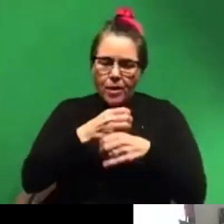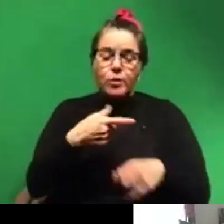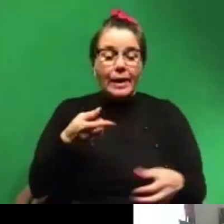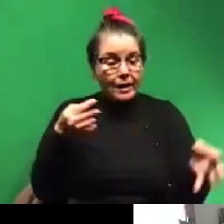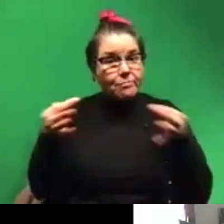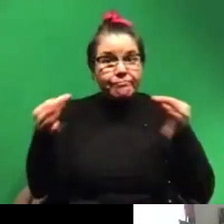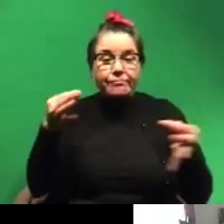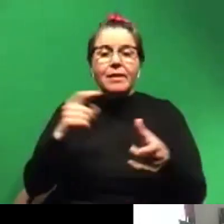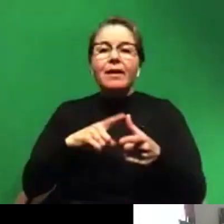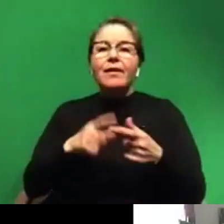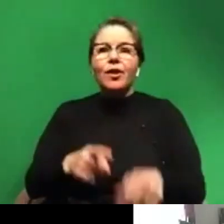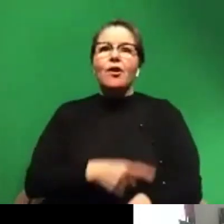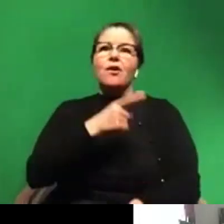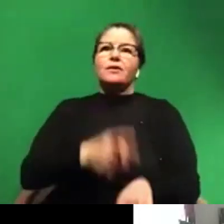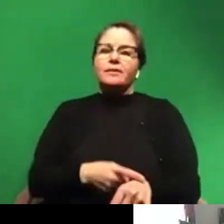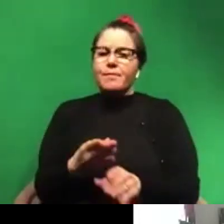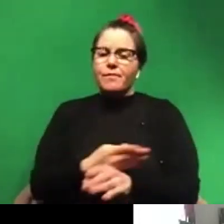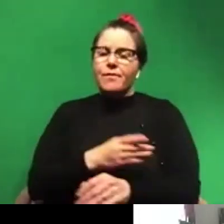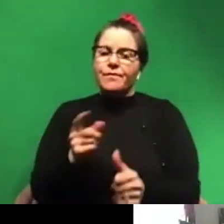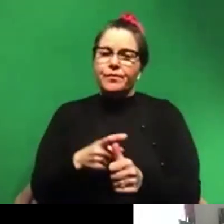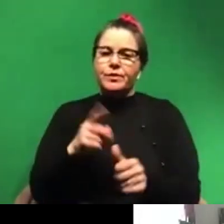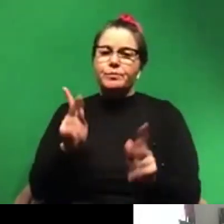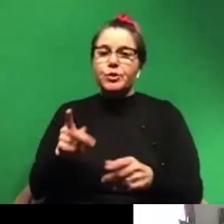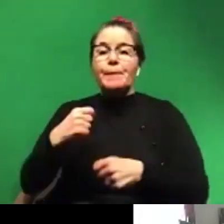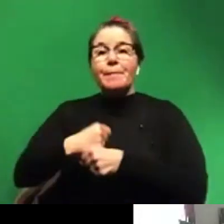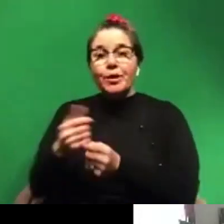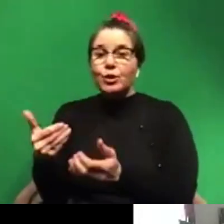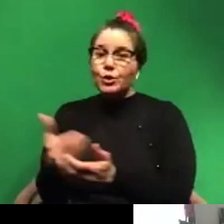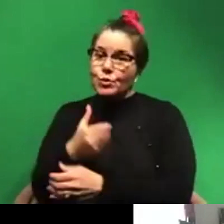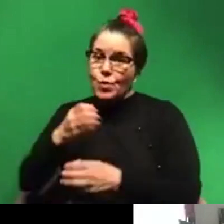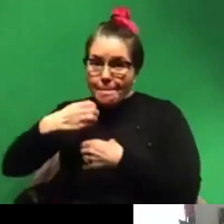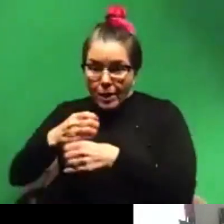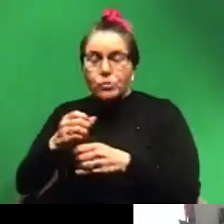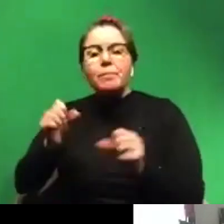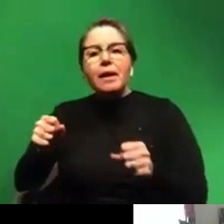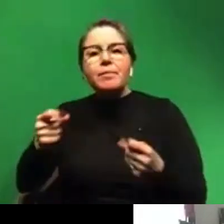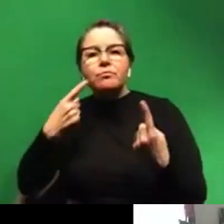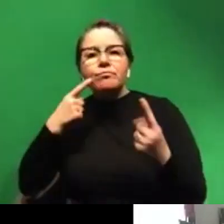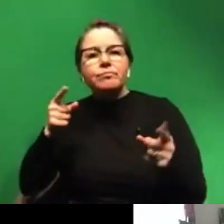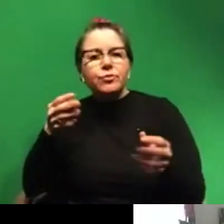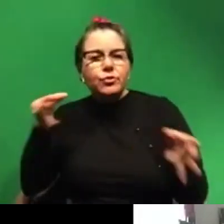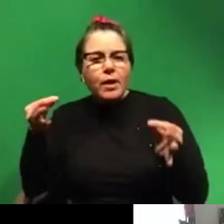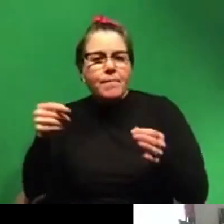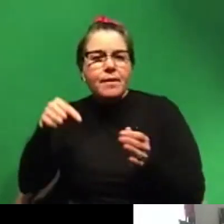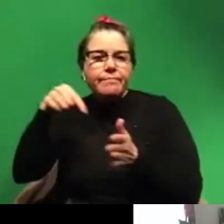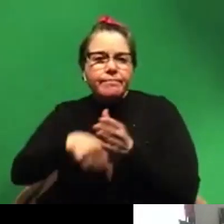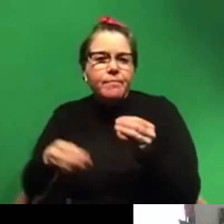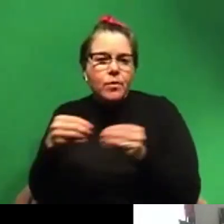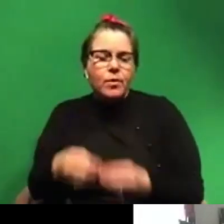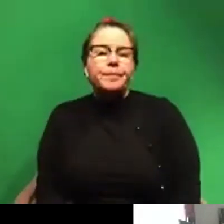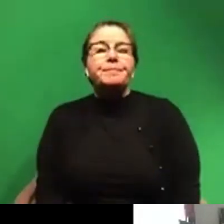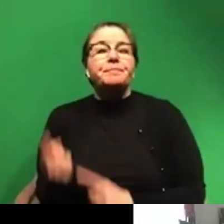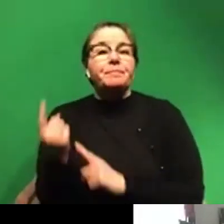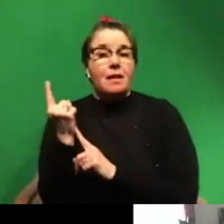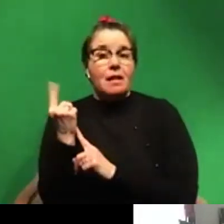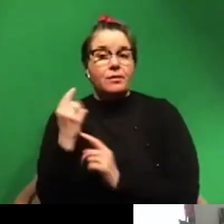a long time before the next person was able to make a new microscope to be able to describe them further. But last year, my